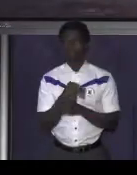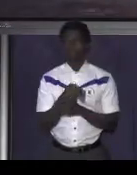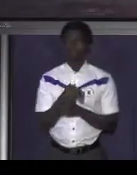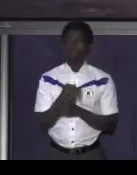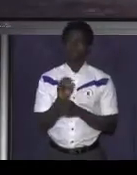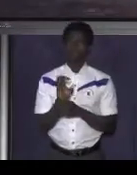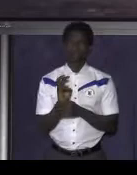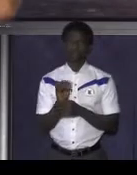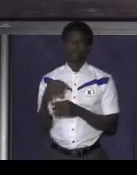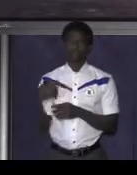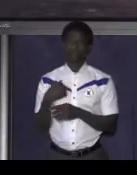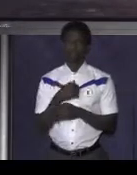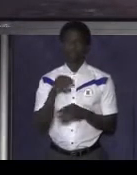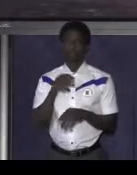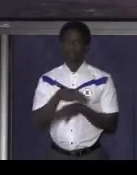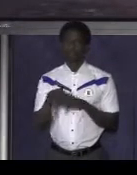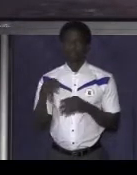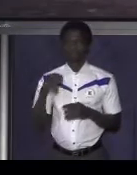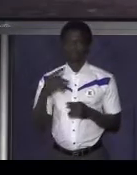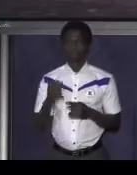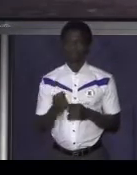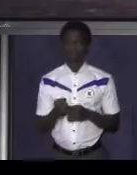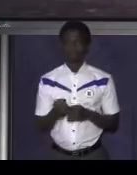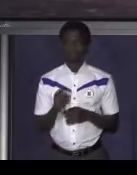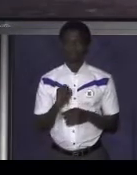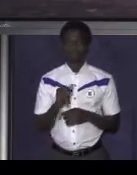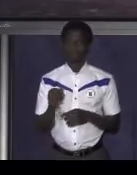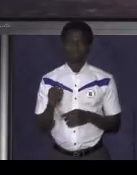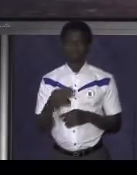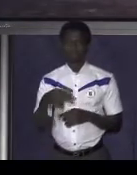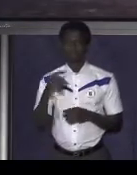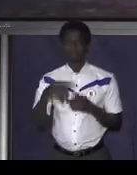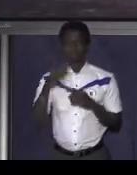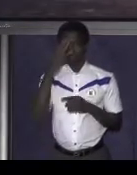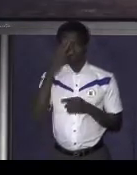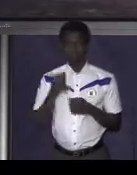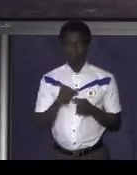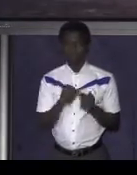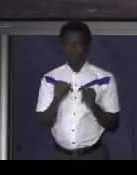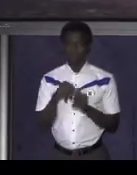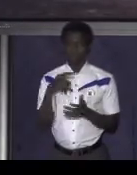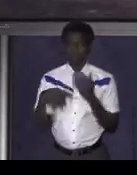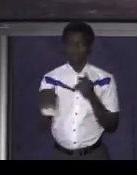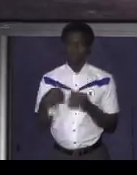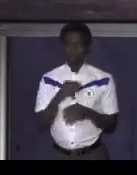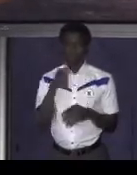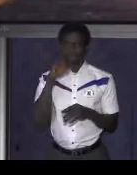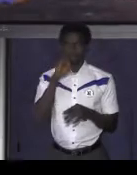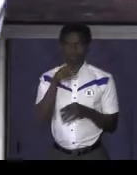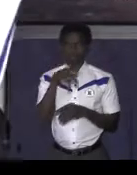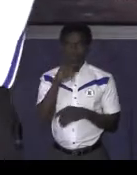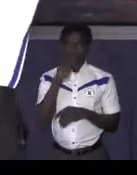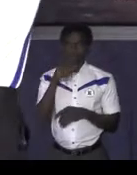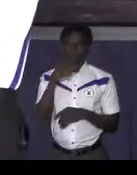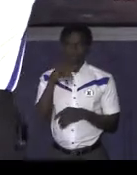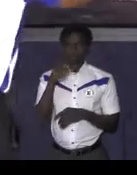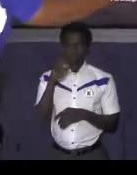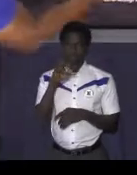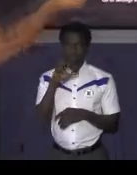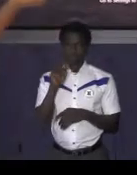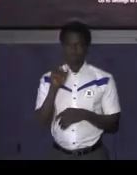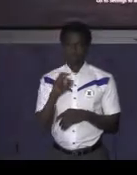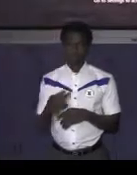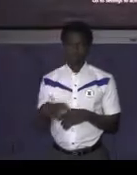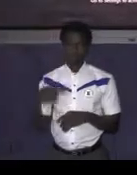We don't need the slant height to know the area. It's just a distraction. What we really need is the perpendicular height. And that perpendicular height is